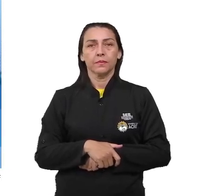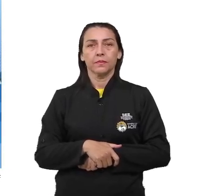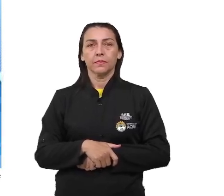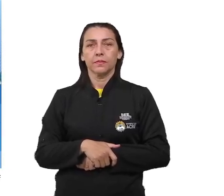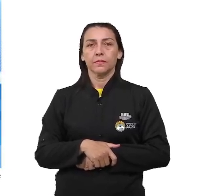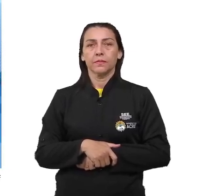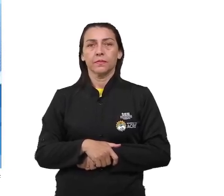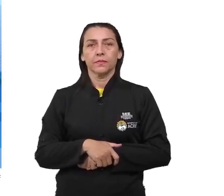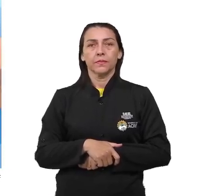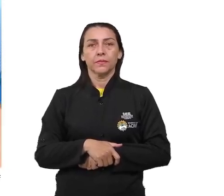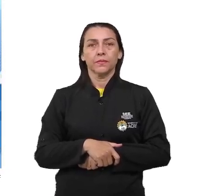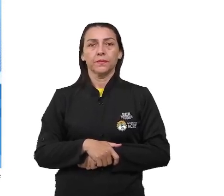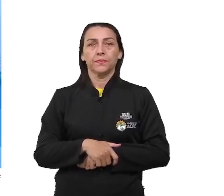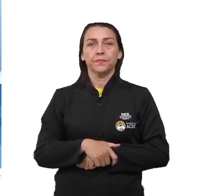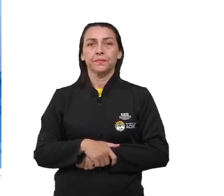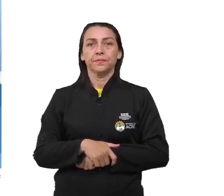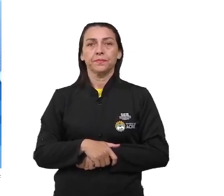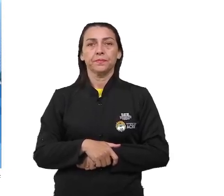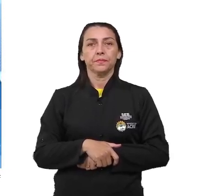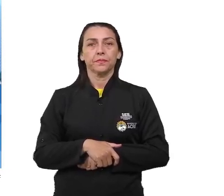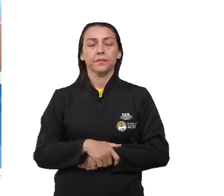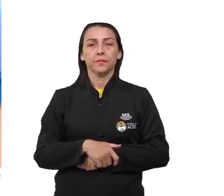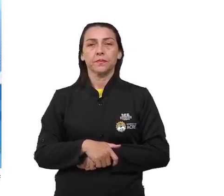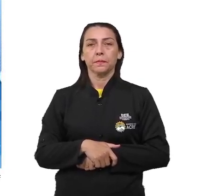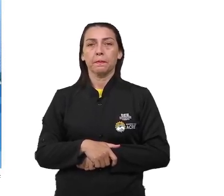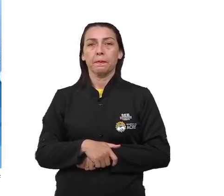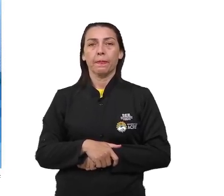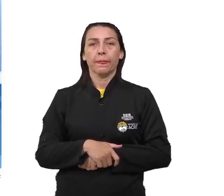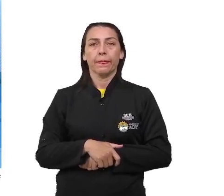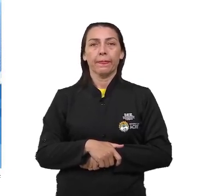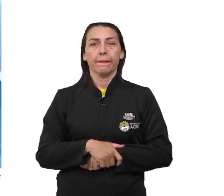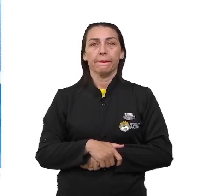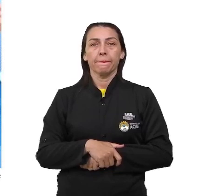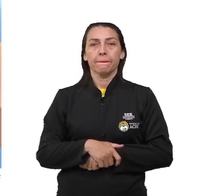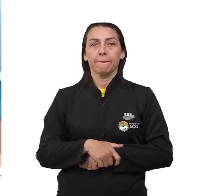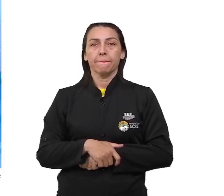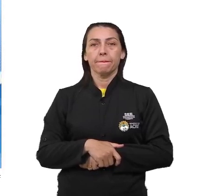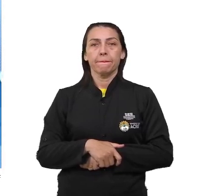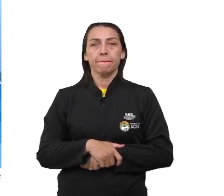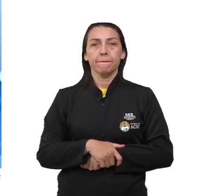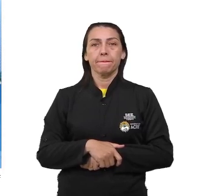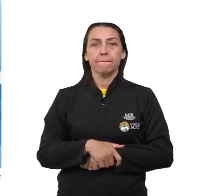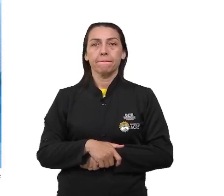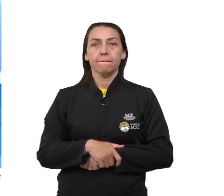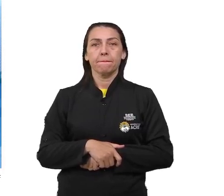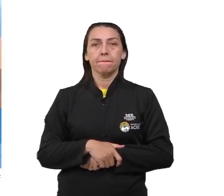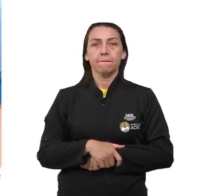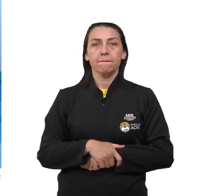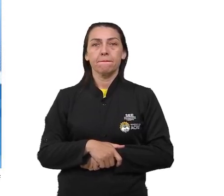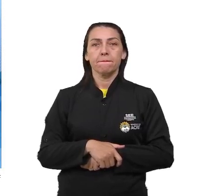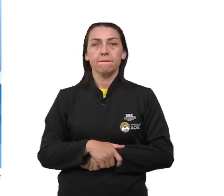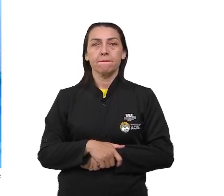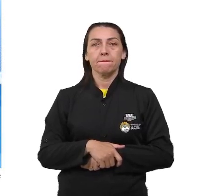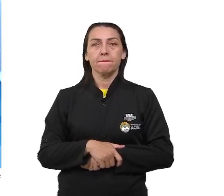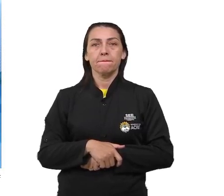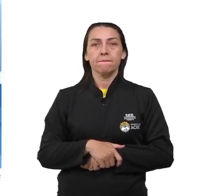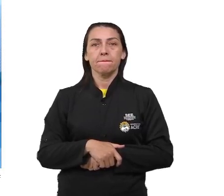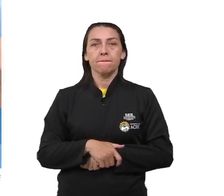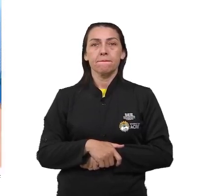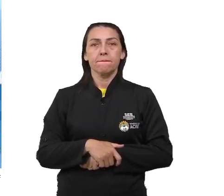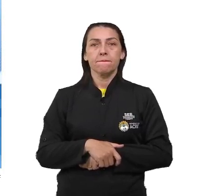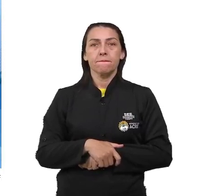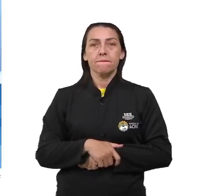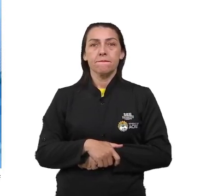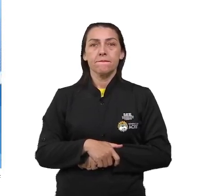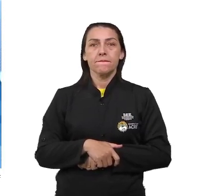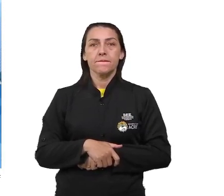basic strokes: front crawl, breaststroke, backstroke, and butterfly or